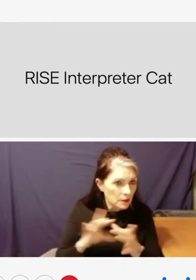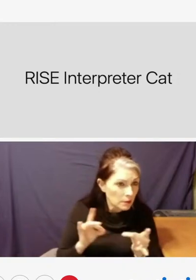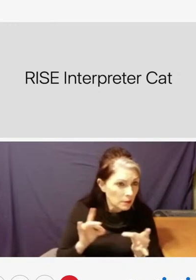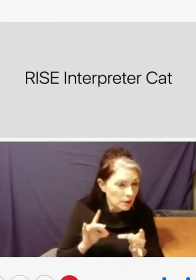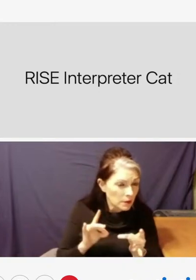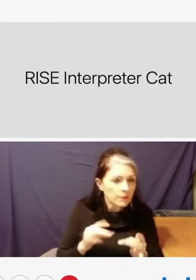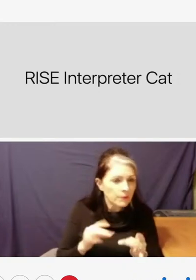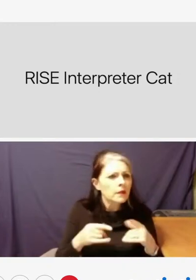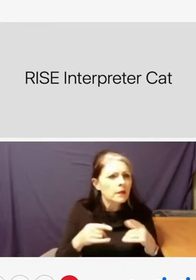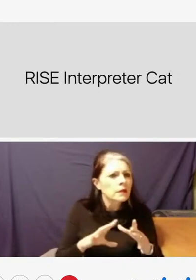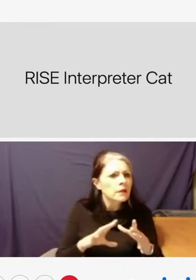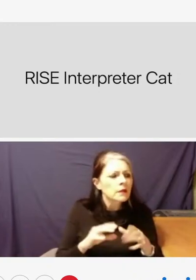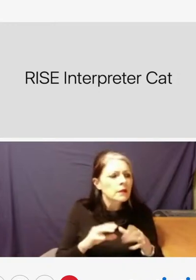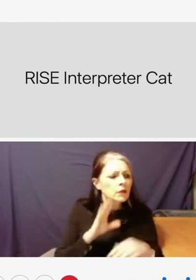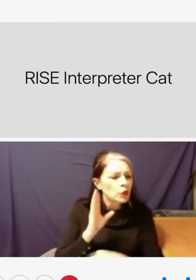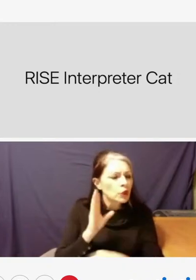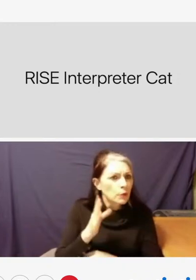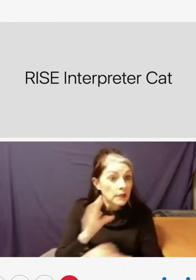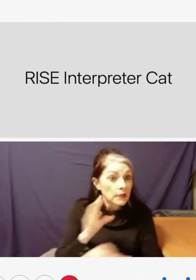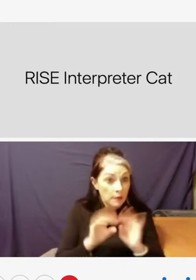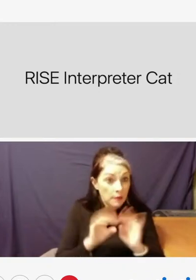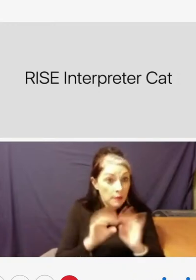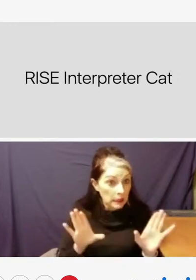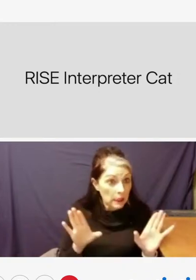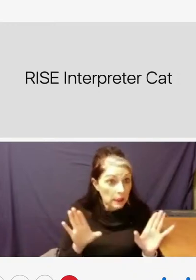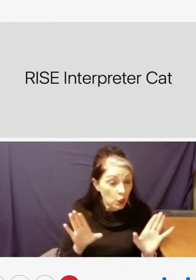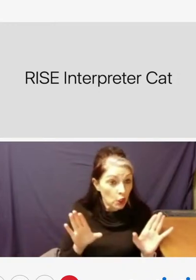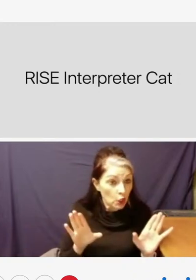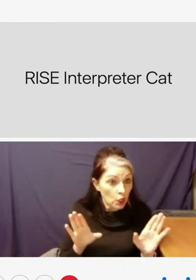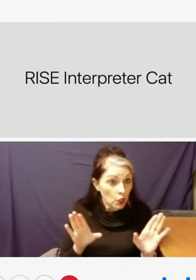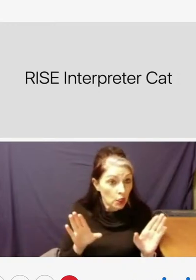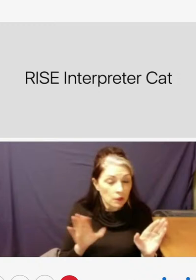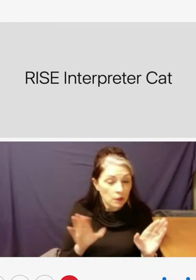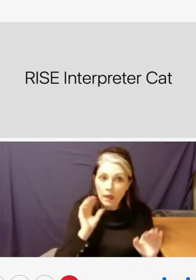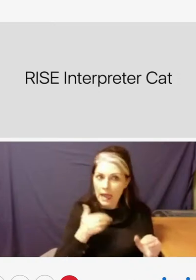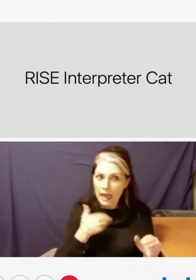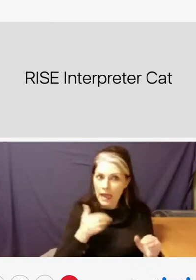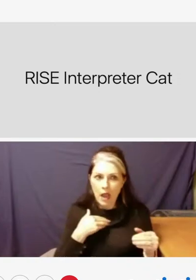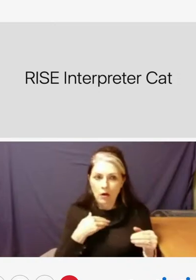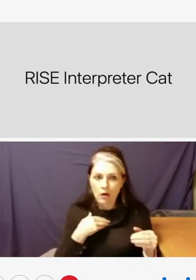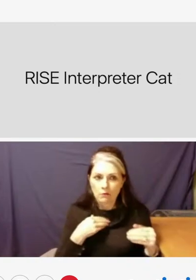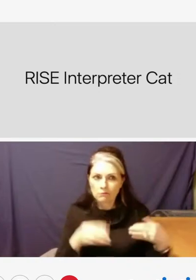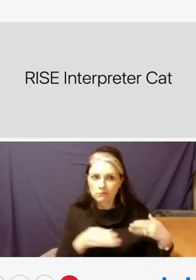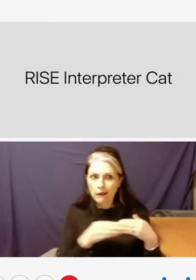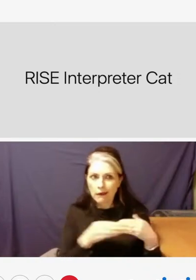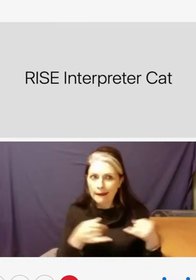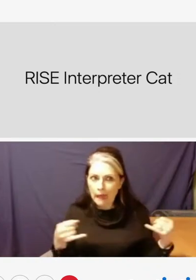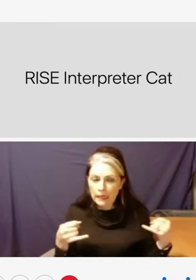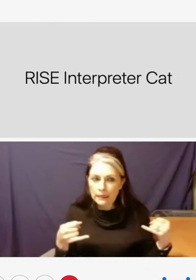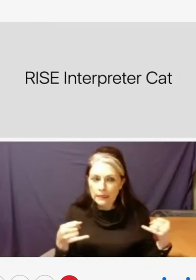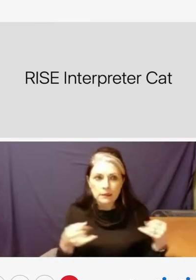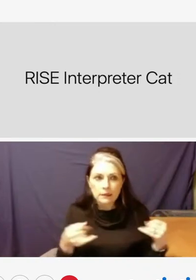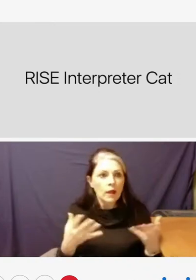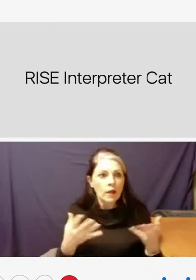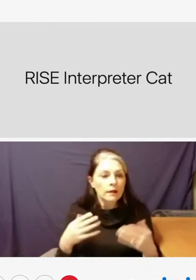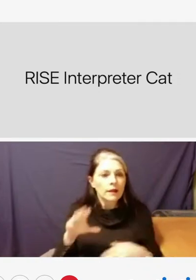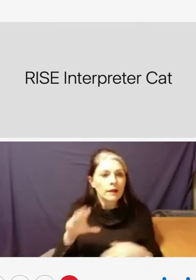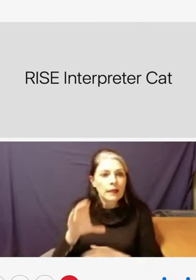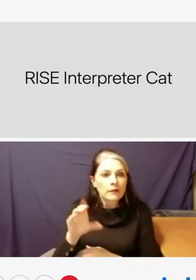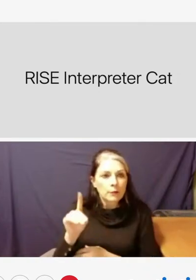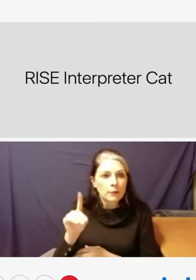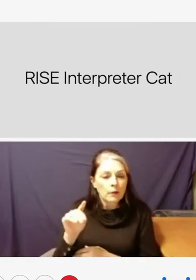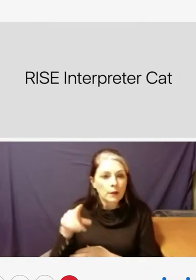did make that clear that uh these aren't our guidelines as a board this is what the California Department of Health wants us to